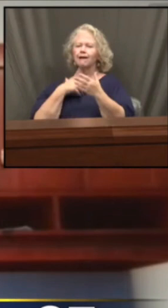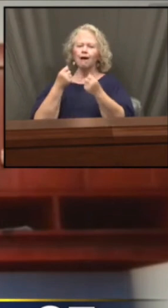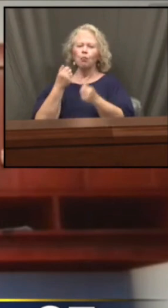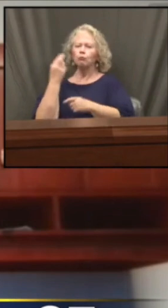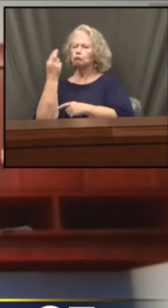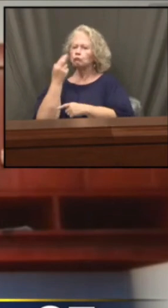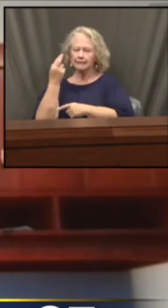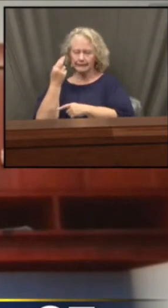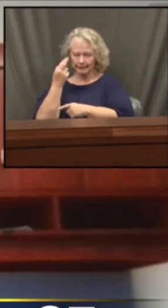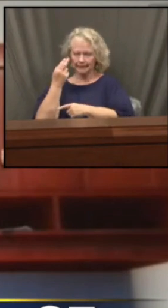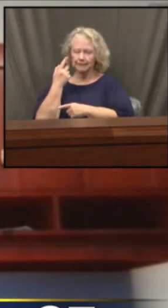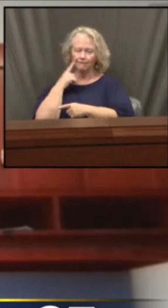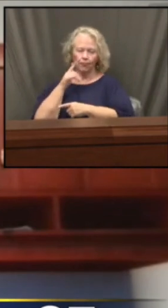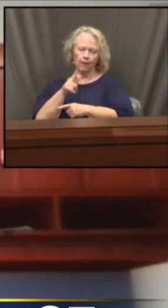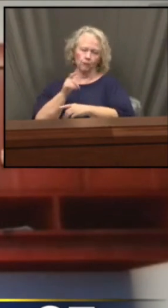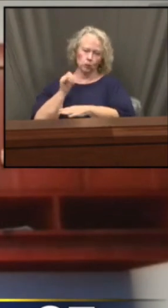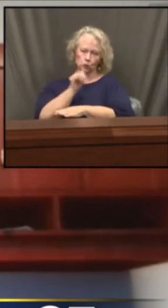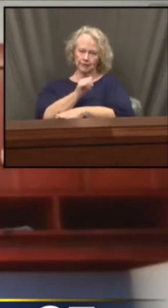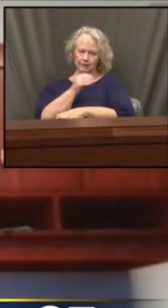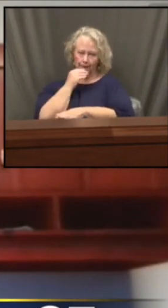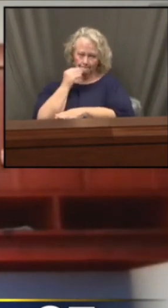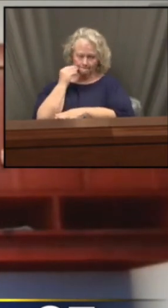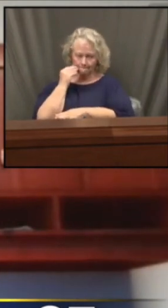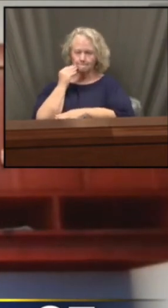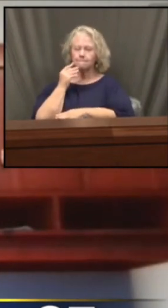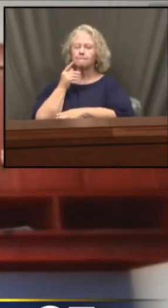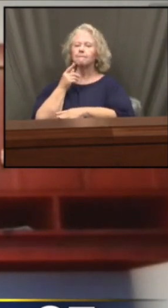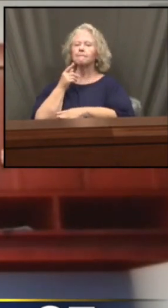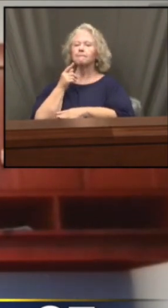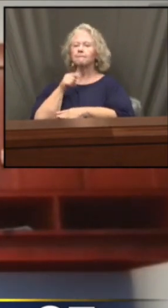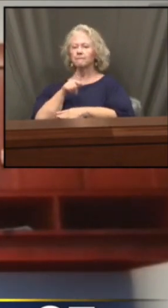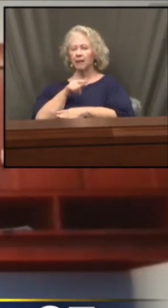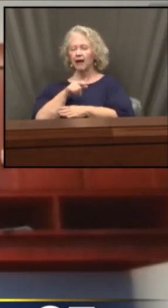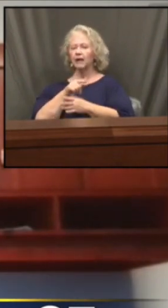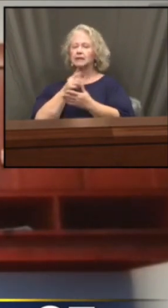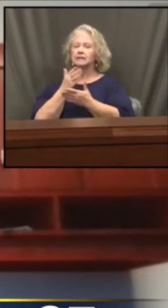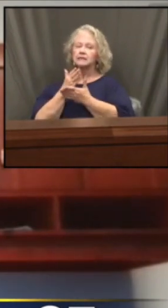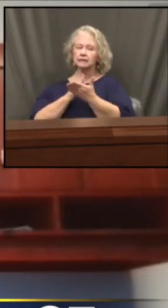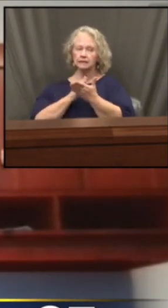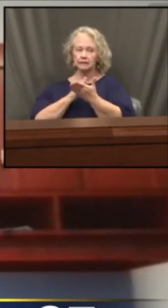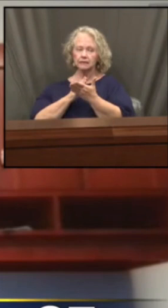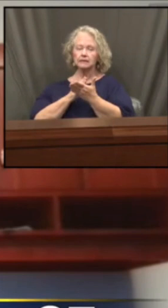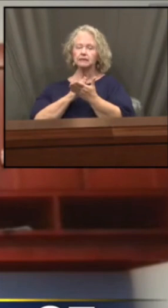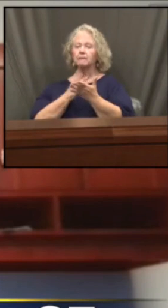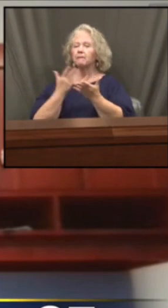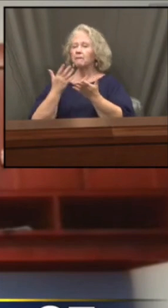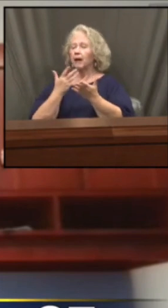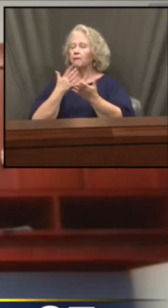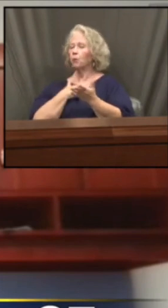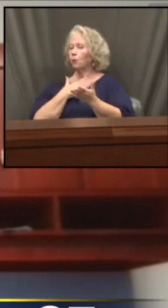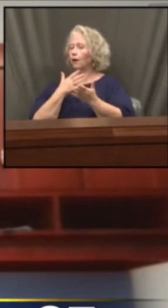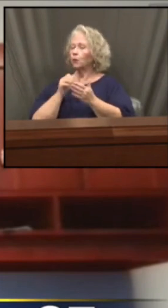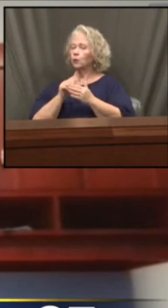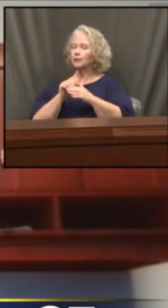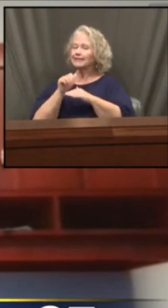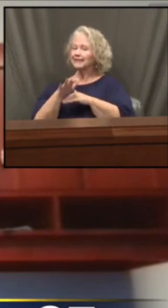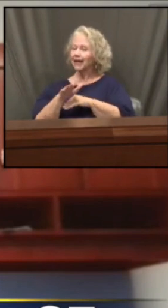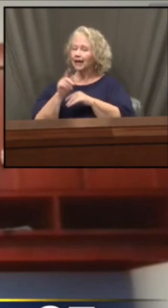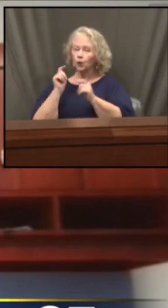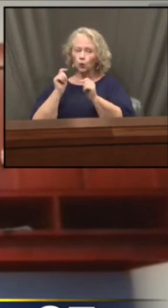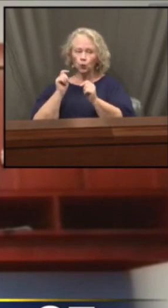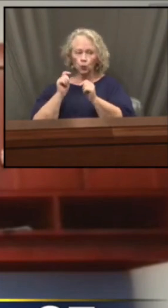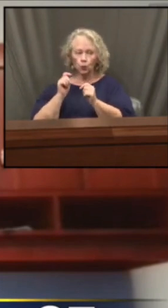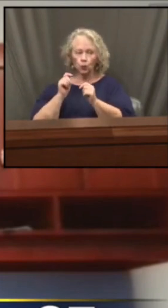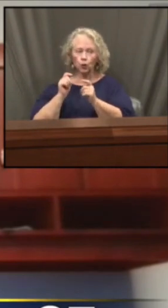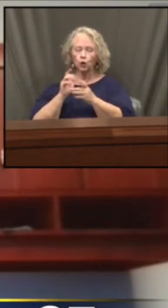working that through locally. But we've talked to districts who are thinking about, in some cases, tutors. Some cases that could be synchronous